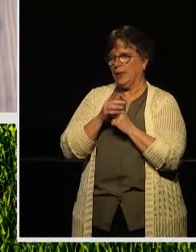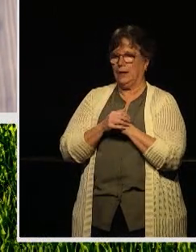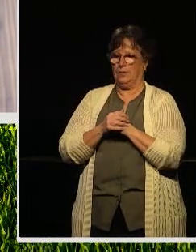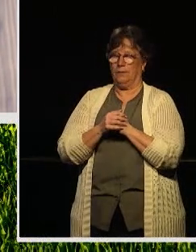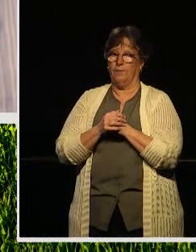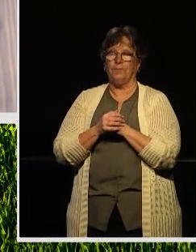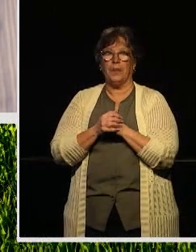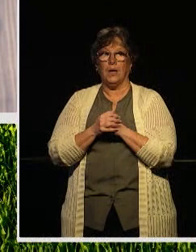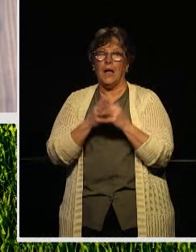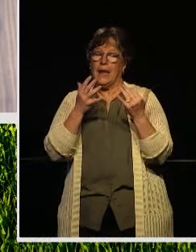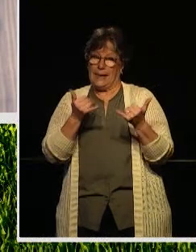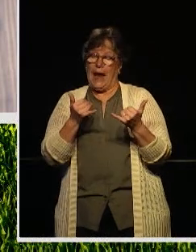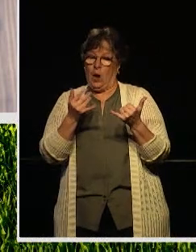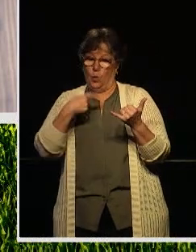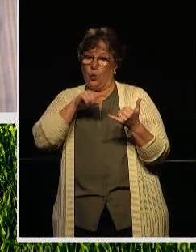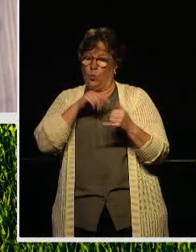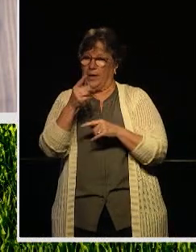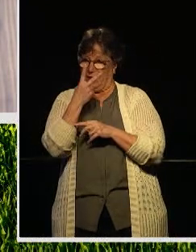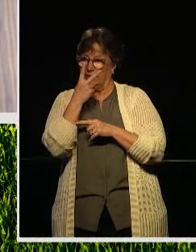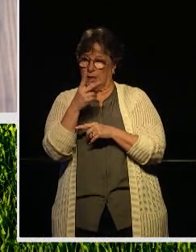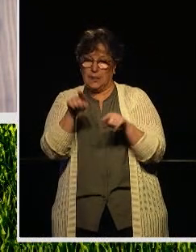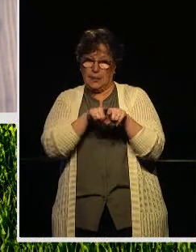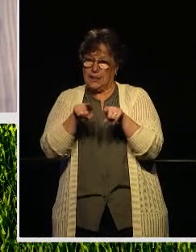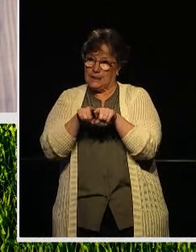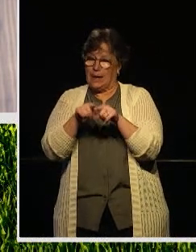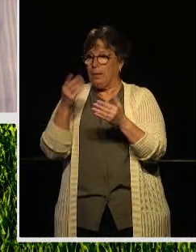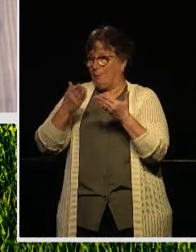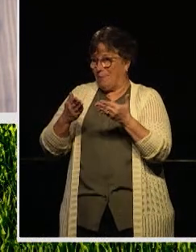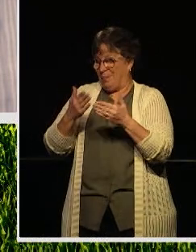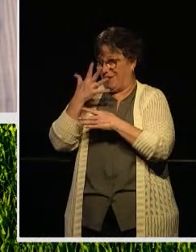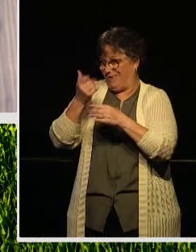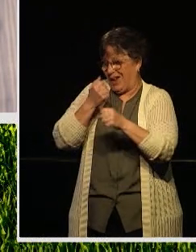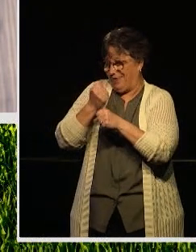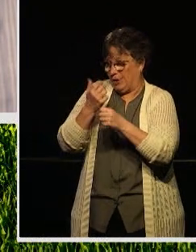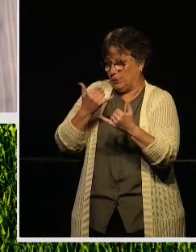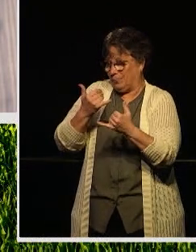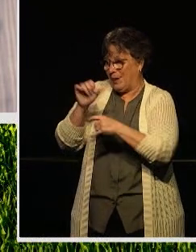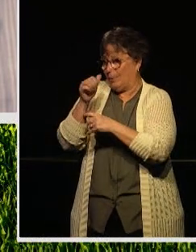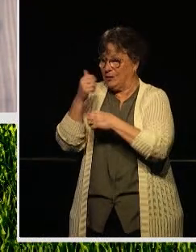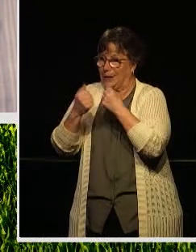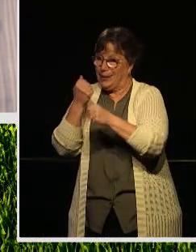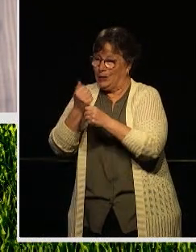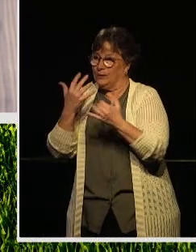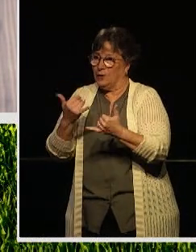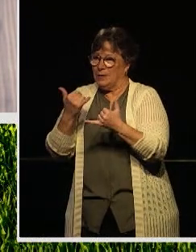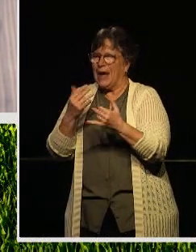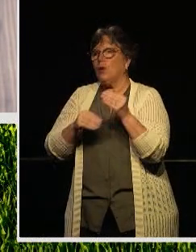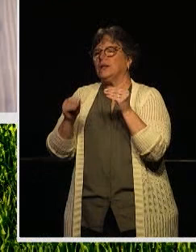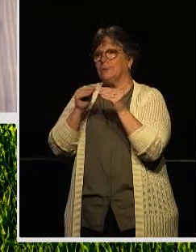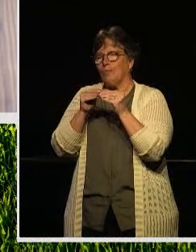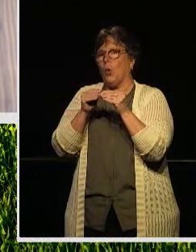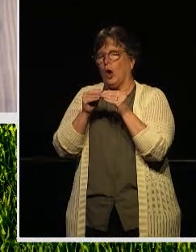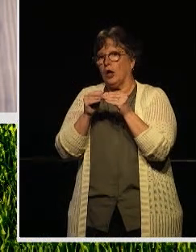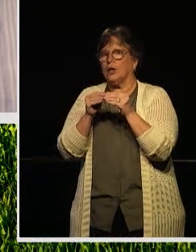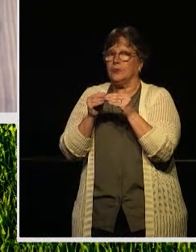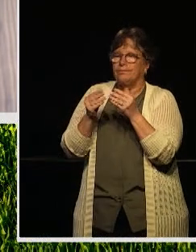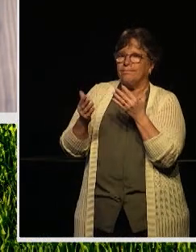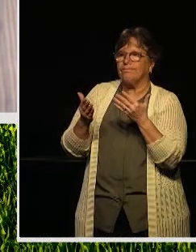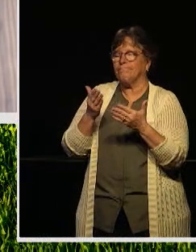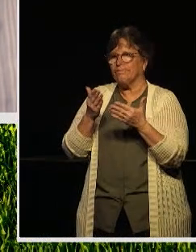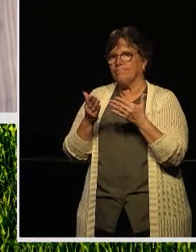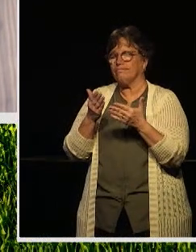so far we've seen the same thing. It might be different in 5 to 10 years, but it seems to be more a matter of focus. So, instead